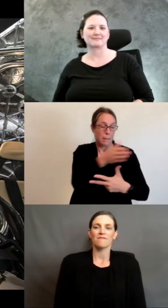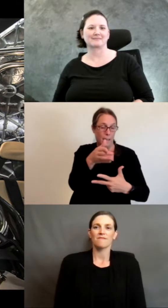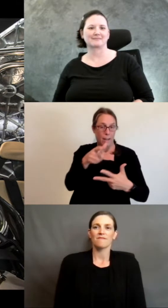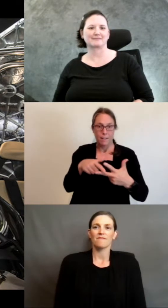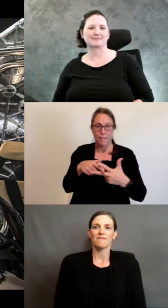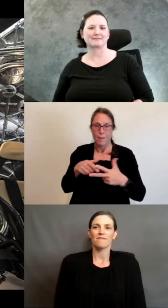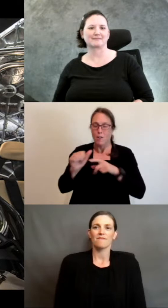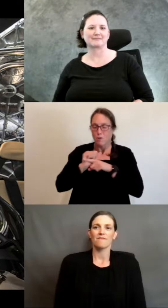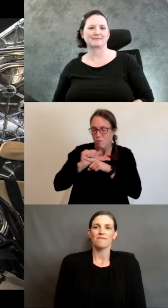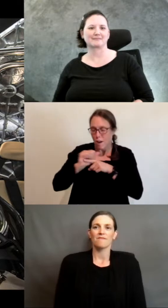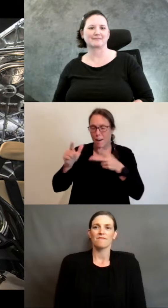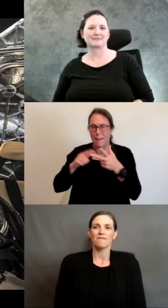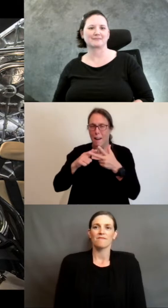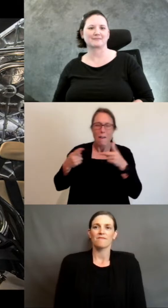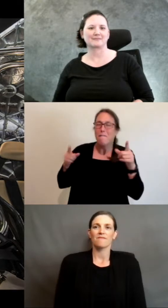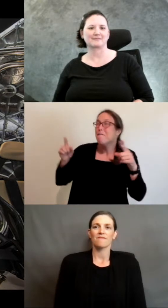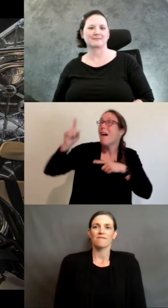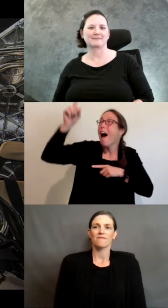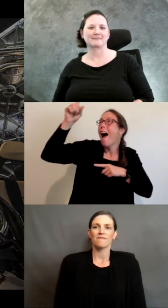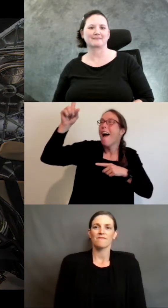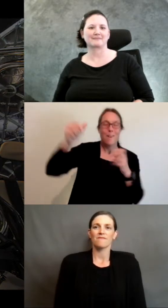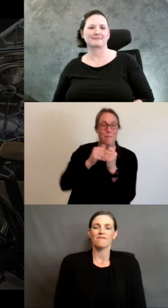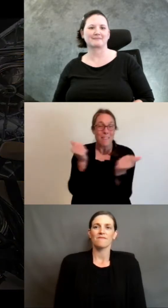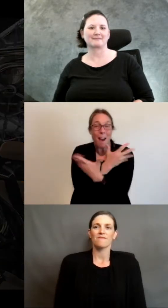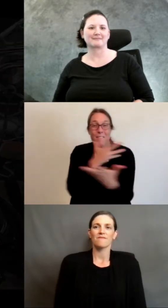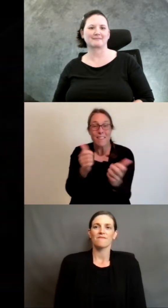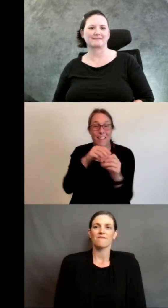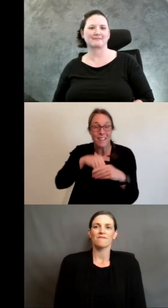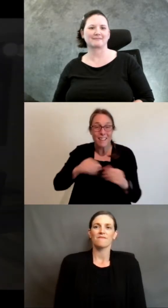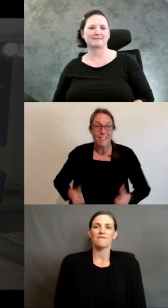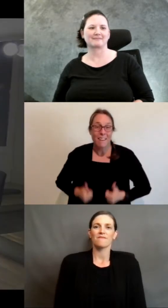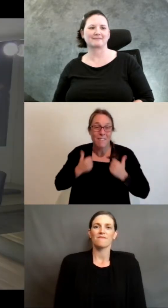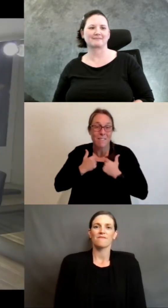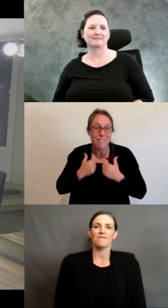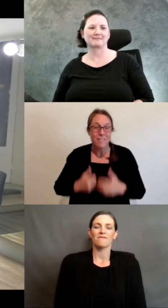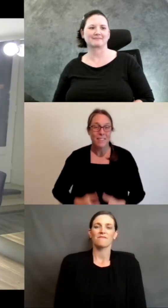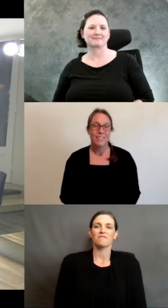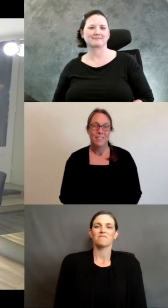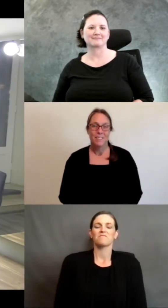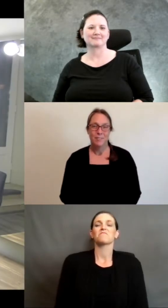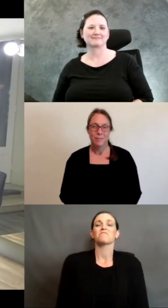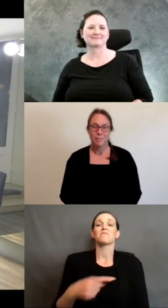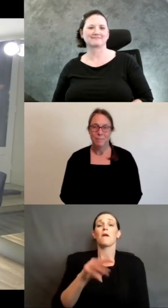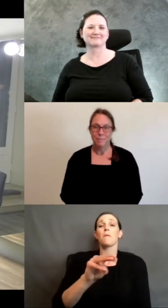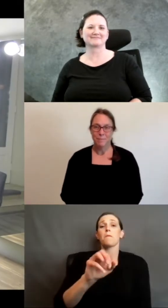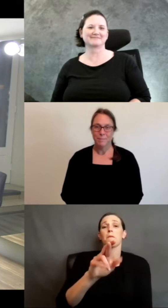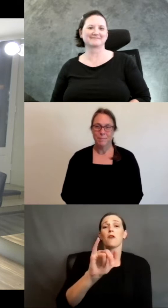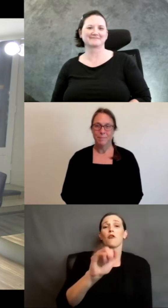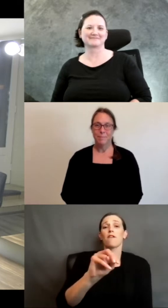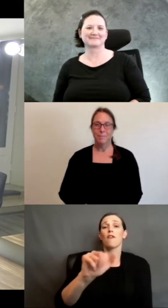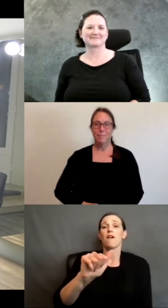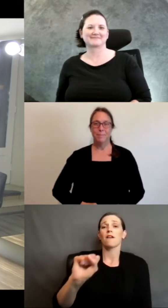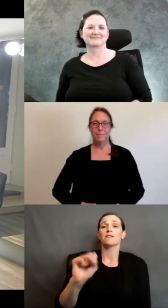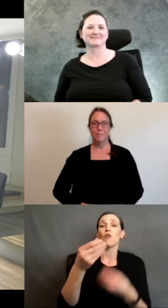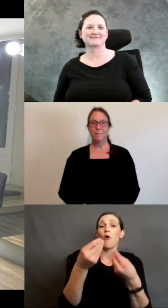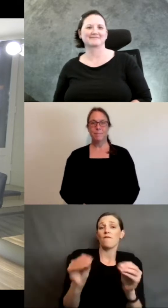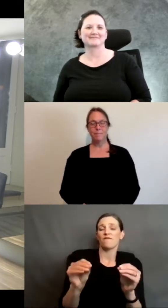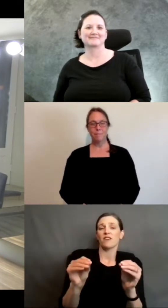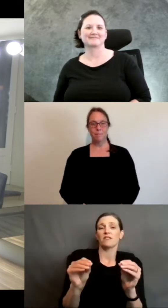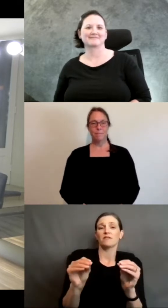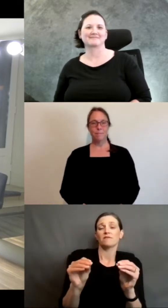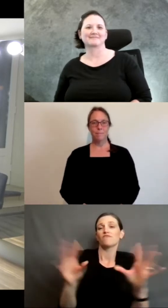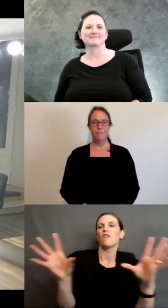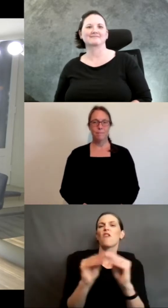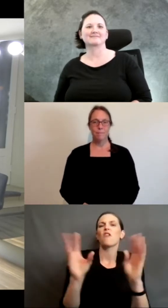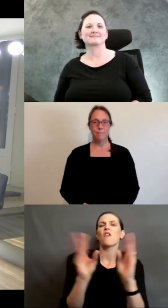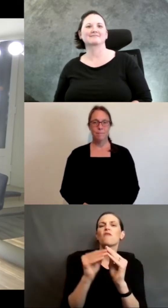fly. With everything in life. In Mariana's office at the studio, she is on a conference call with